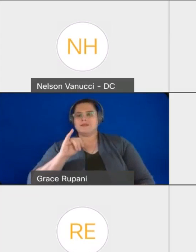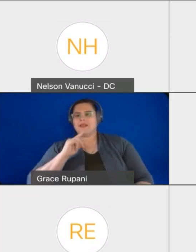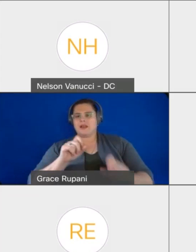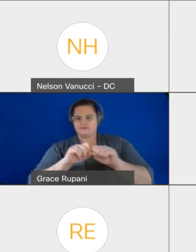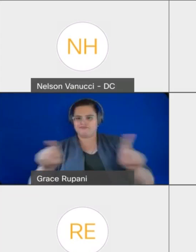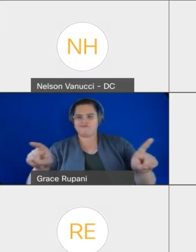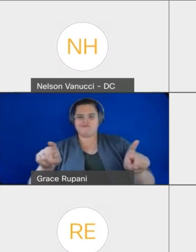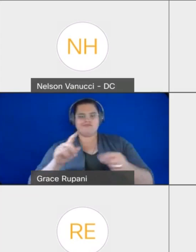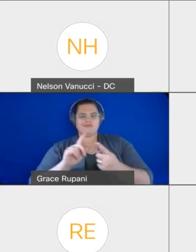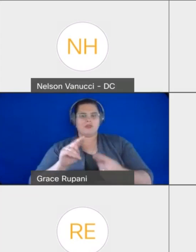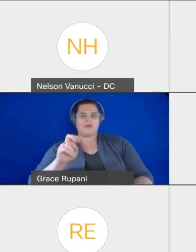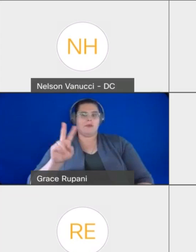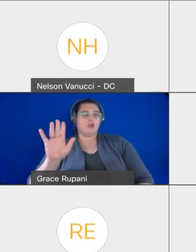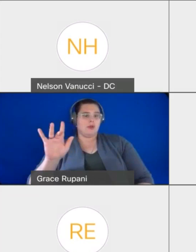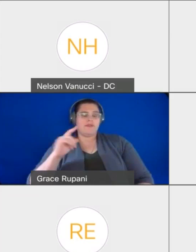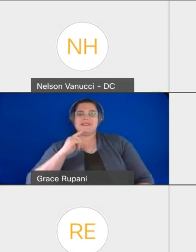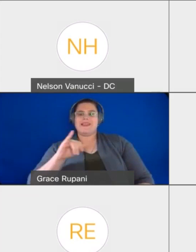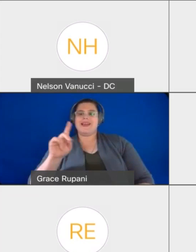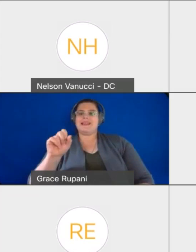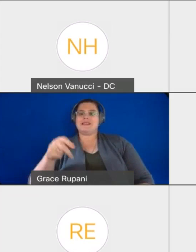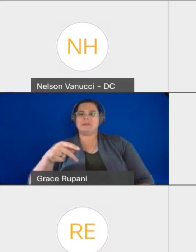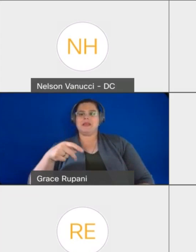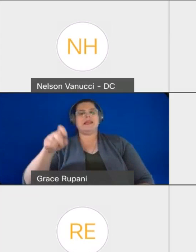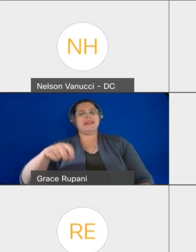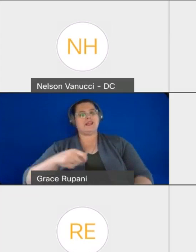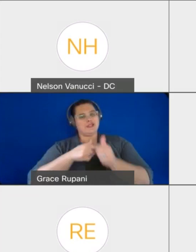precautions. That's correct, they did, because I asked them to.